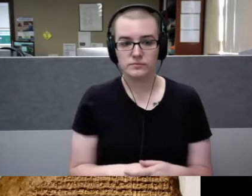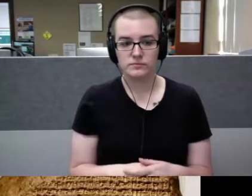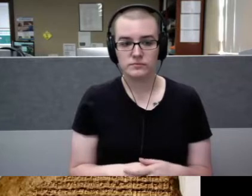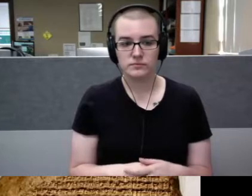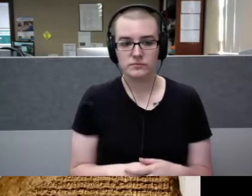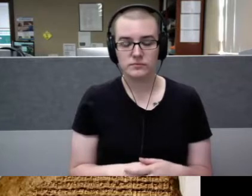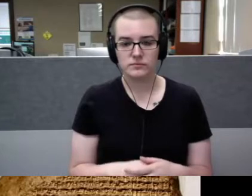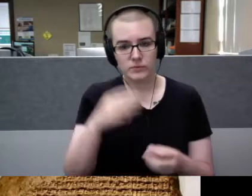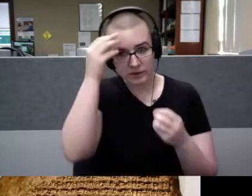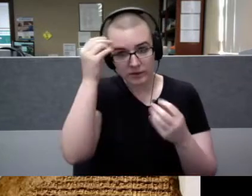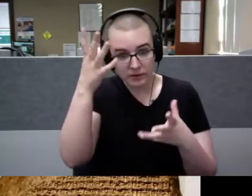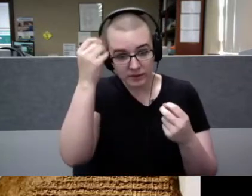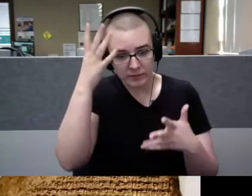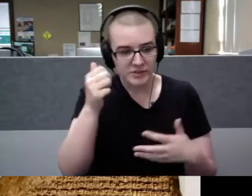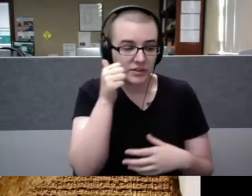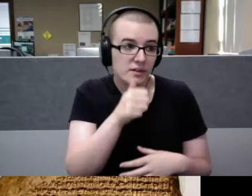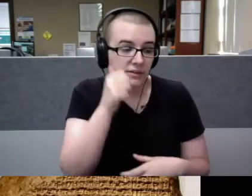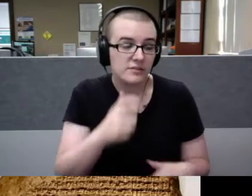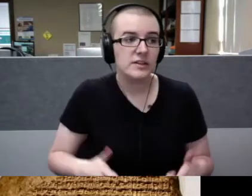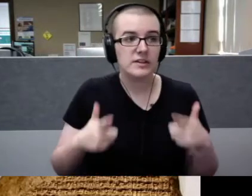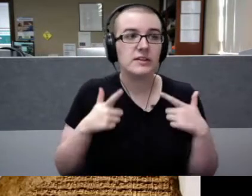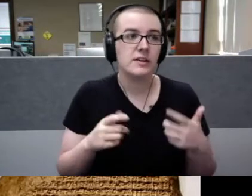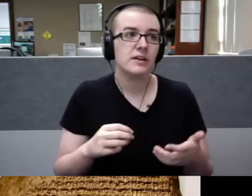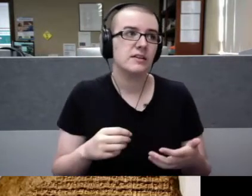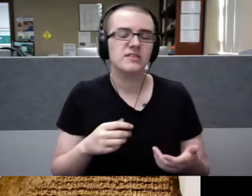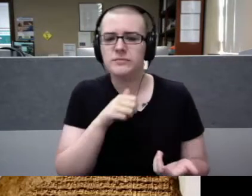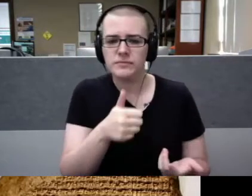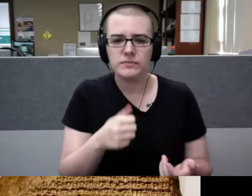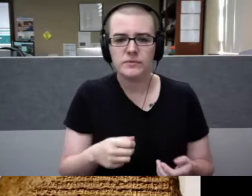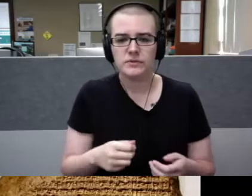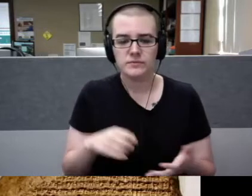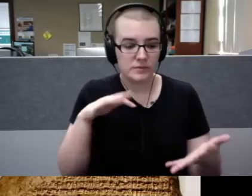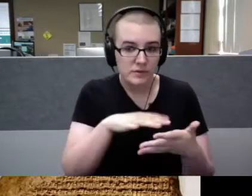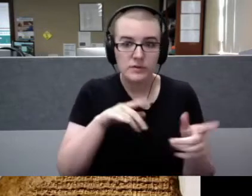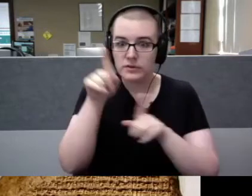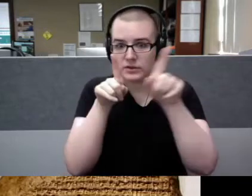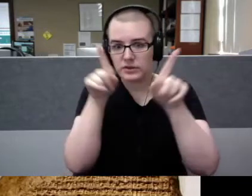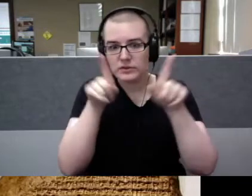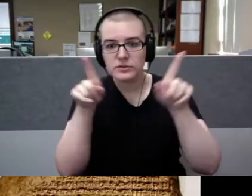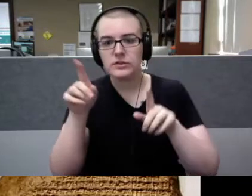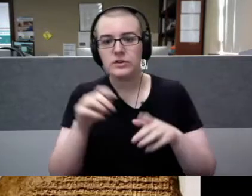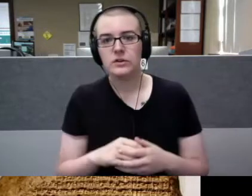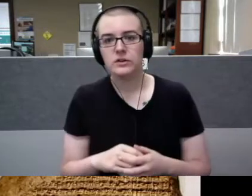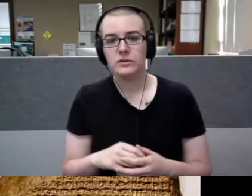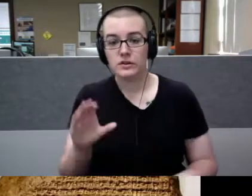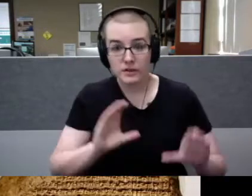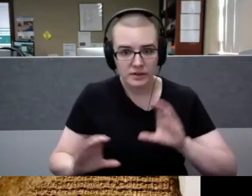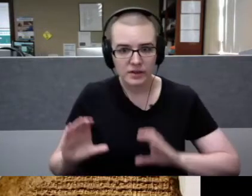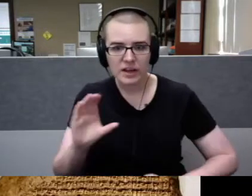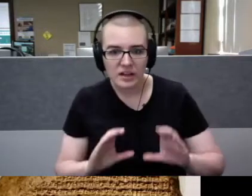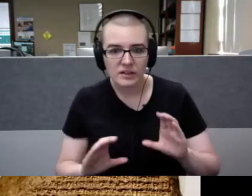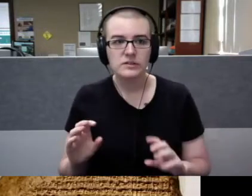writing journals and daily lives. They were talking about astronomy, looking at the stars. They were talking about chemistry. They were looking at